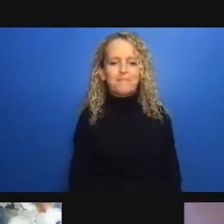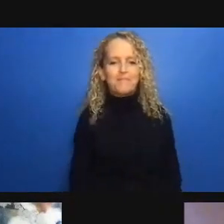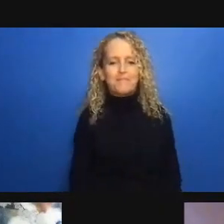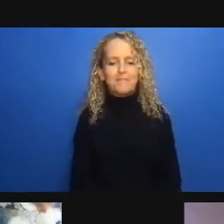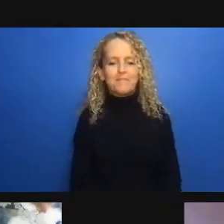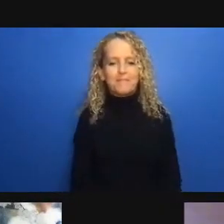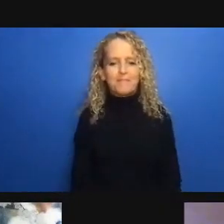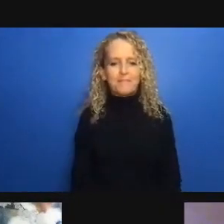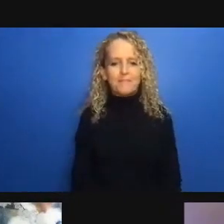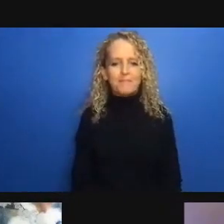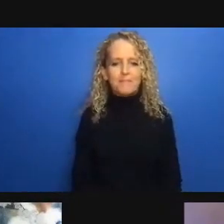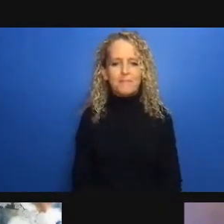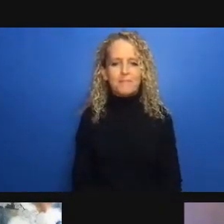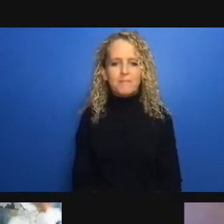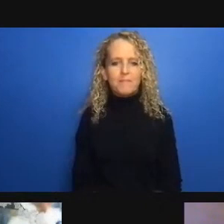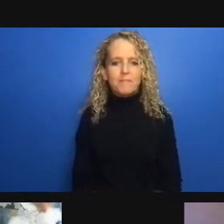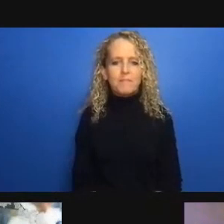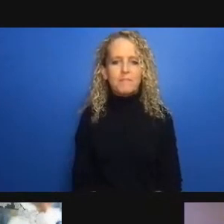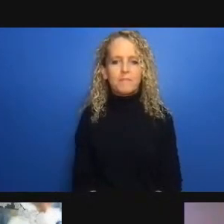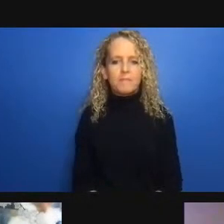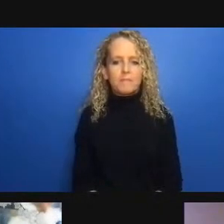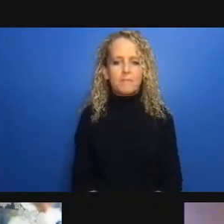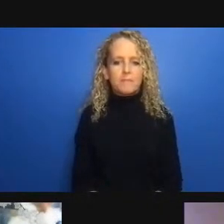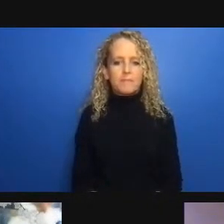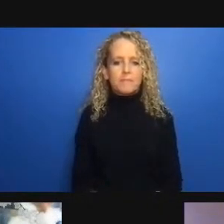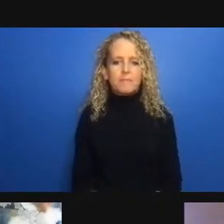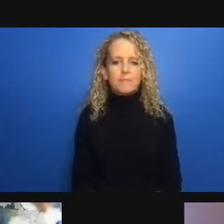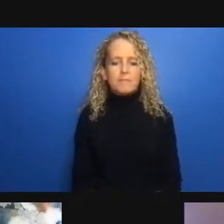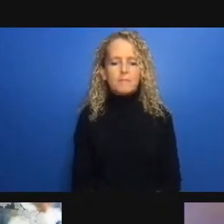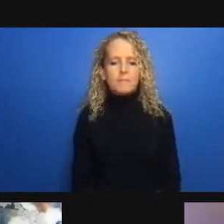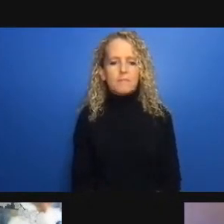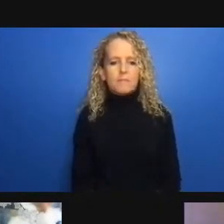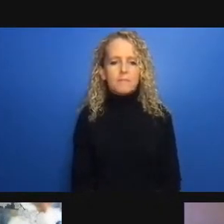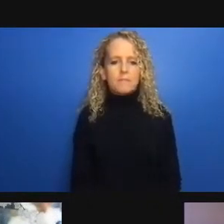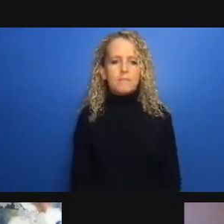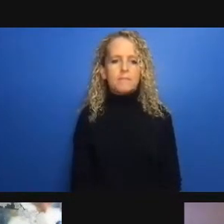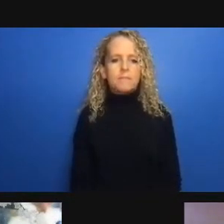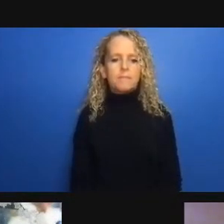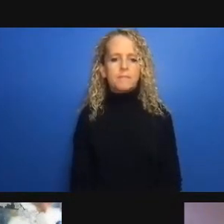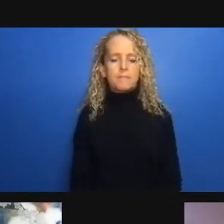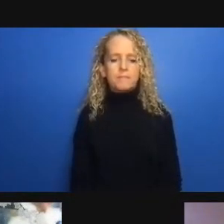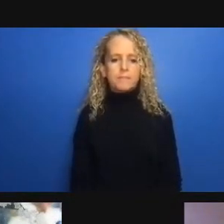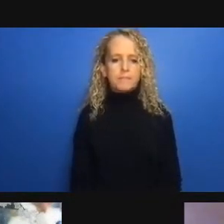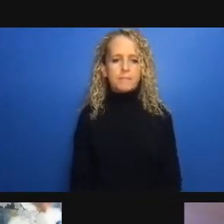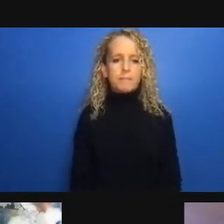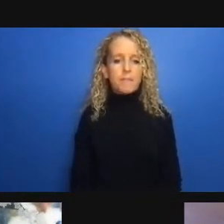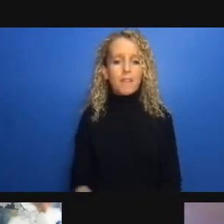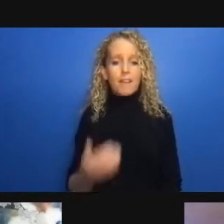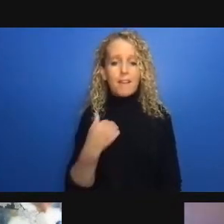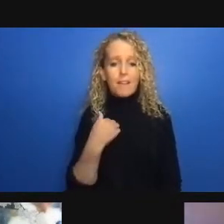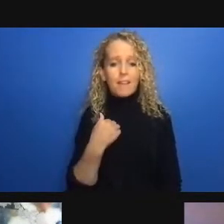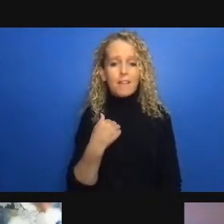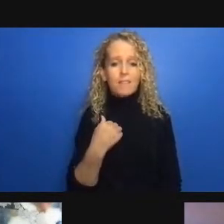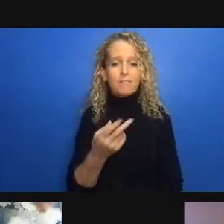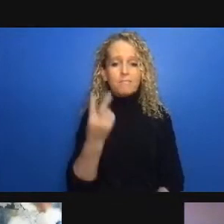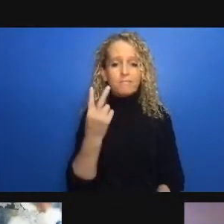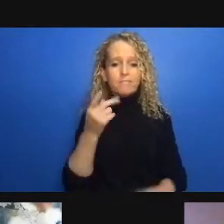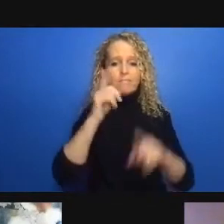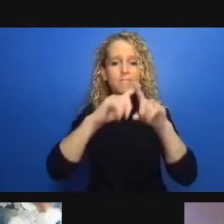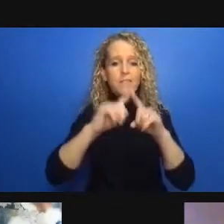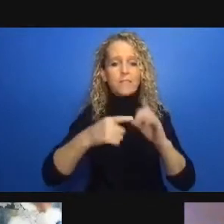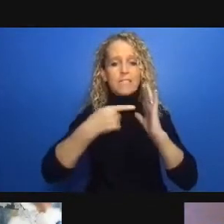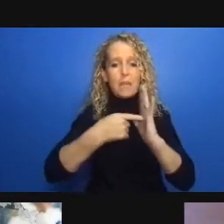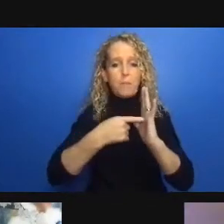I want to say we have, you know, two different examples in our colleague panel here. Kathleen gave us a plethora